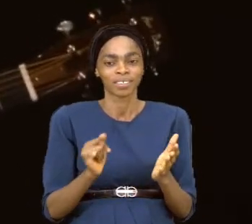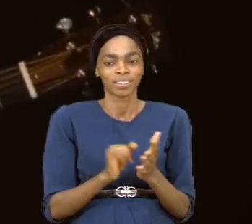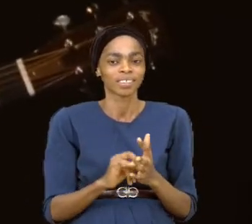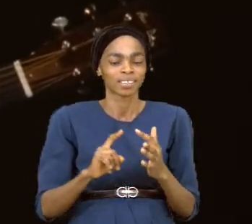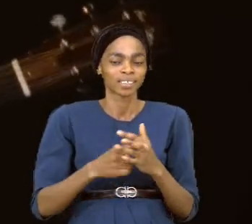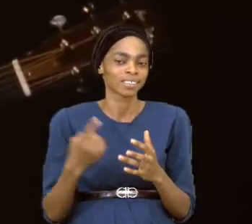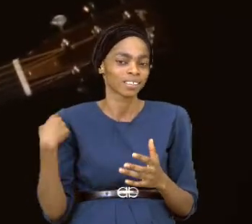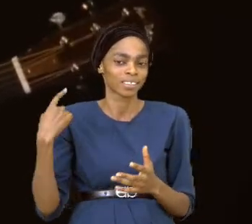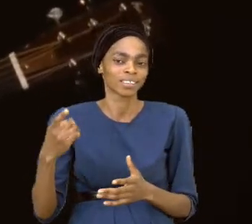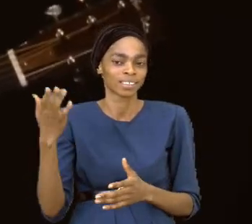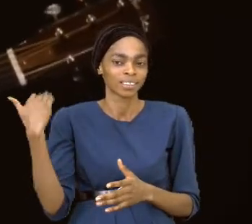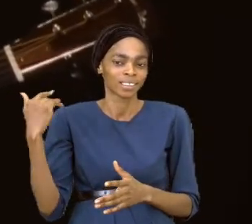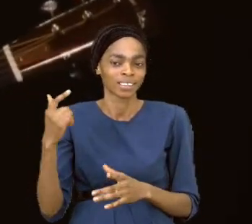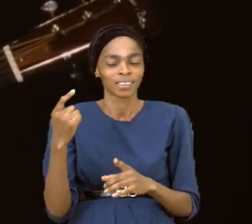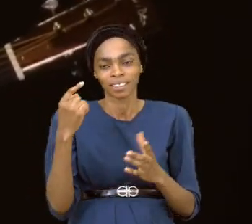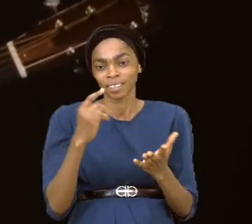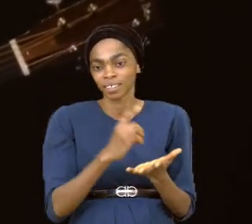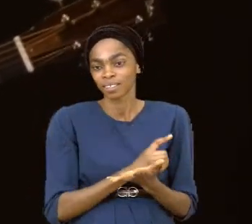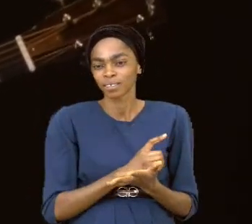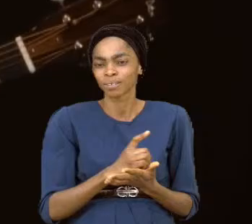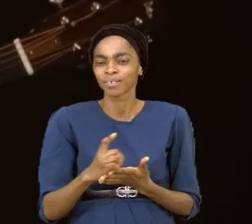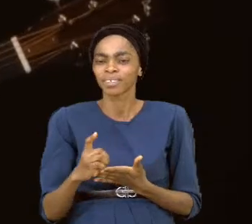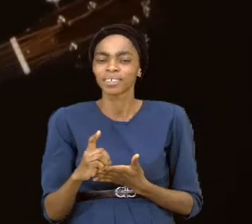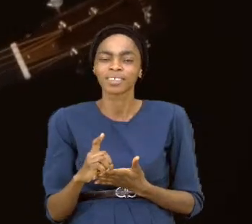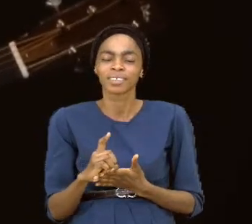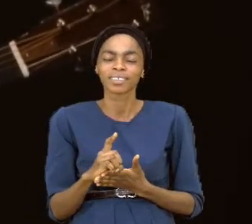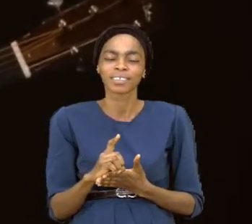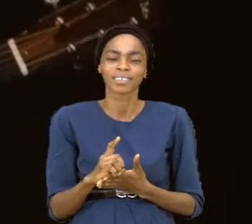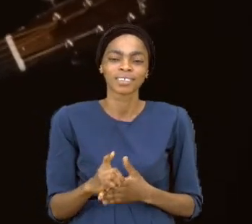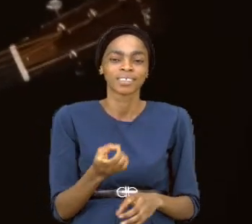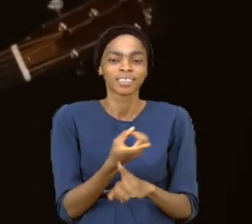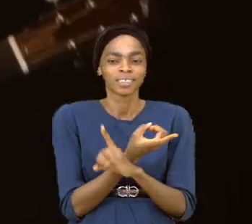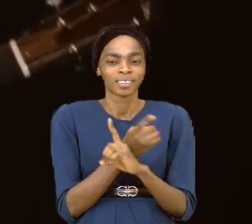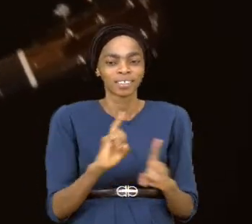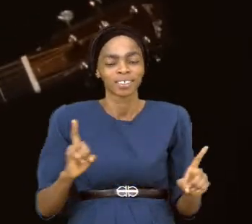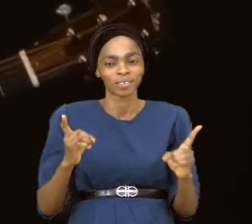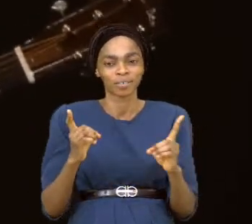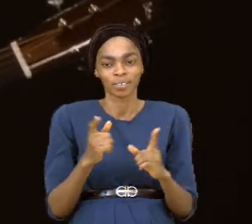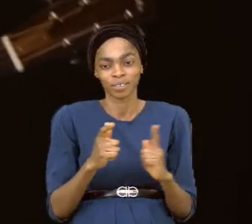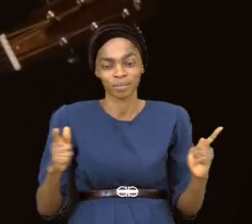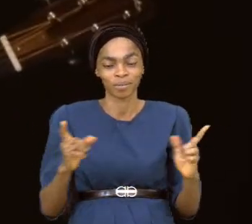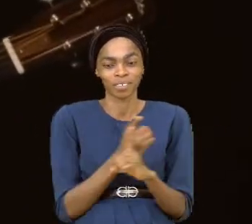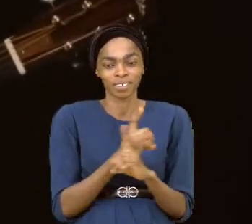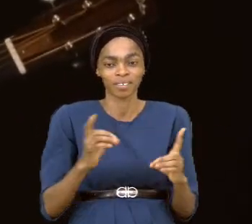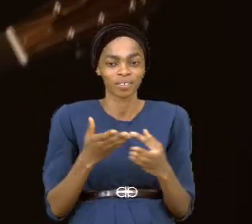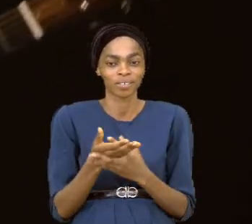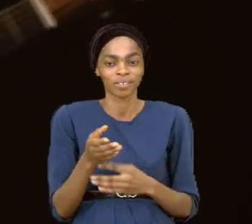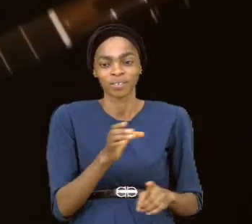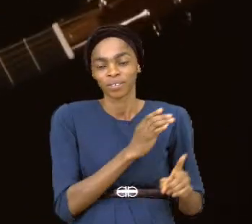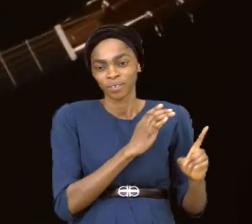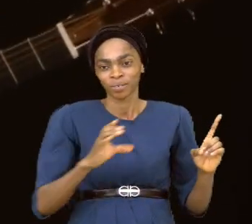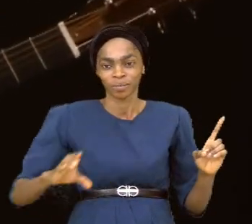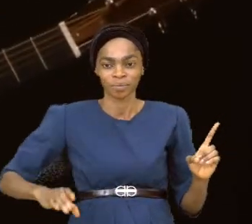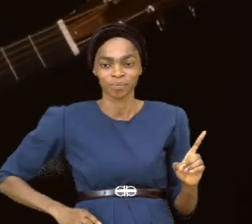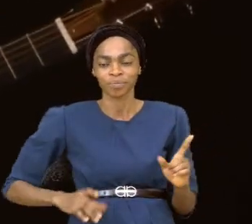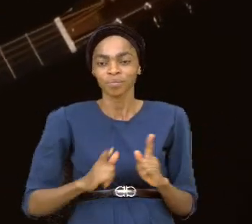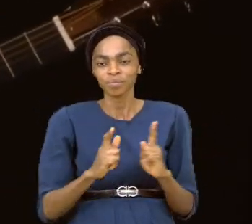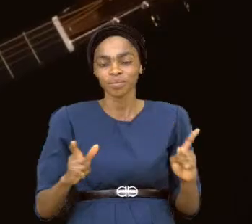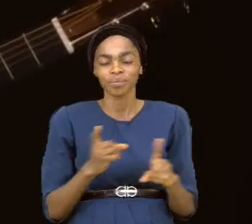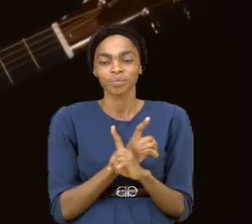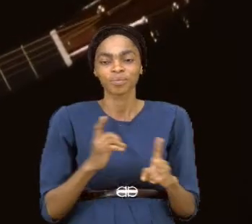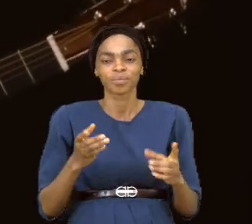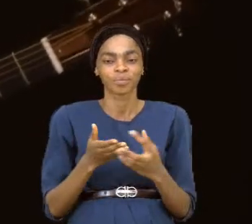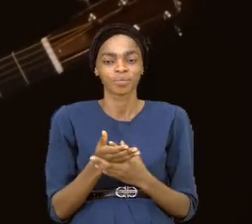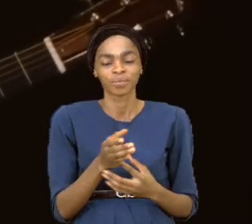Kumuyi, seeking after deliverance through Christ, supernatural deliverance through